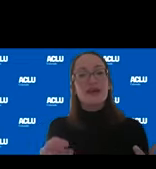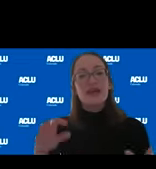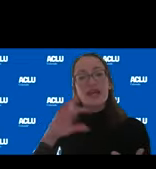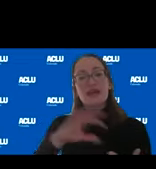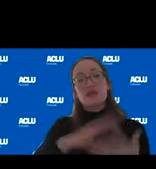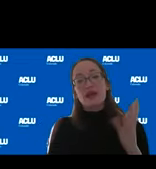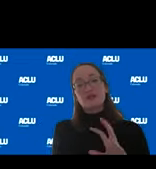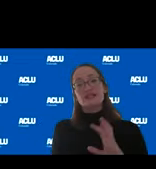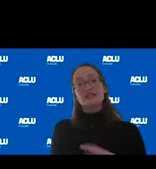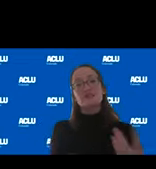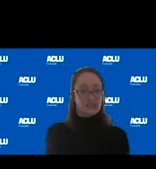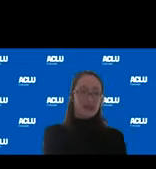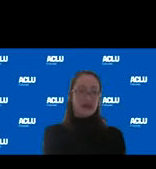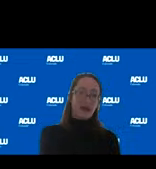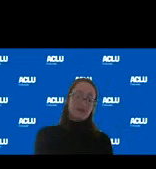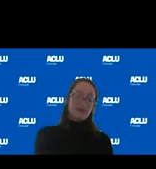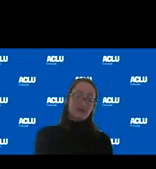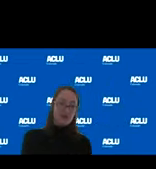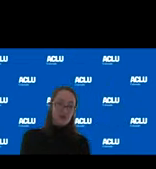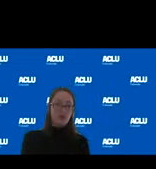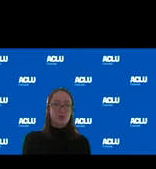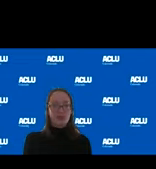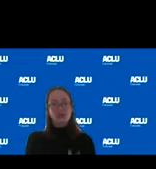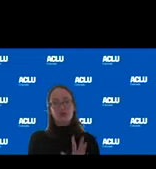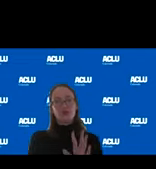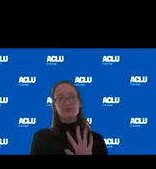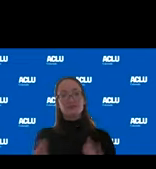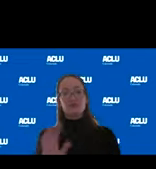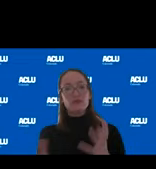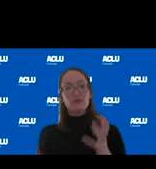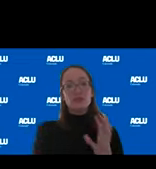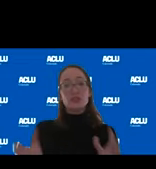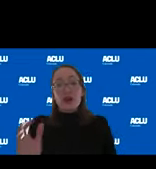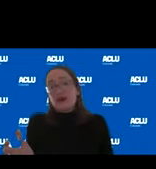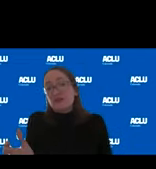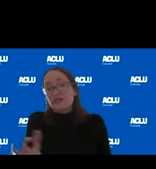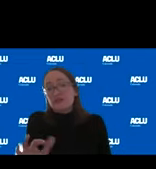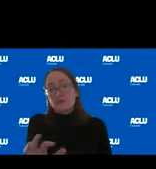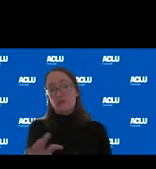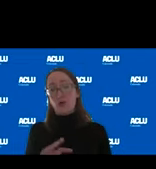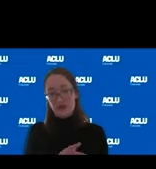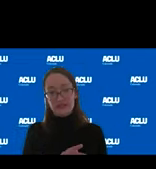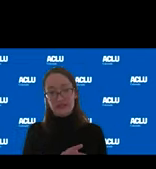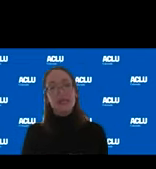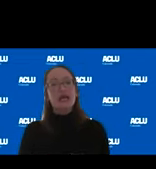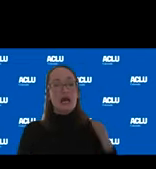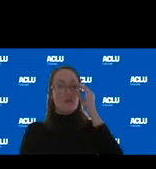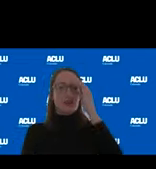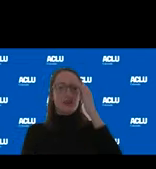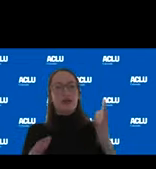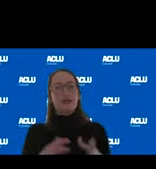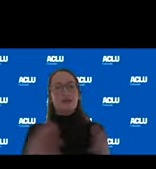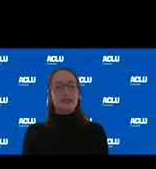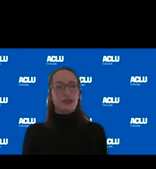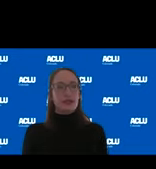But if you don't have those things, you can sign an affidavit when you're voting in person. So we do have ID requirements, but